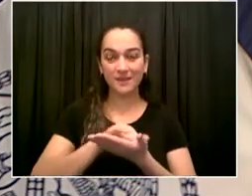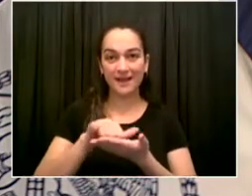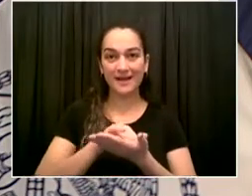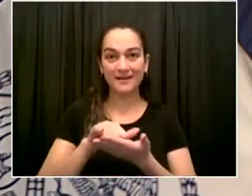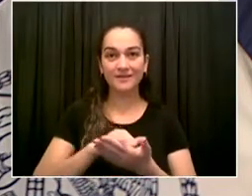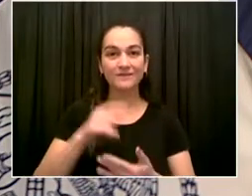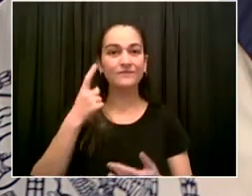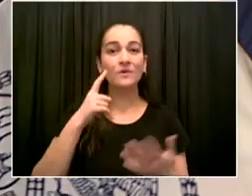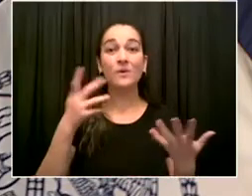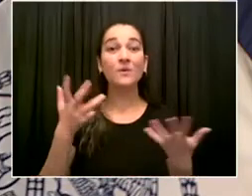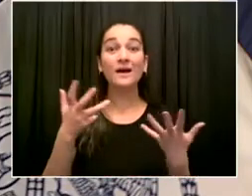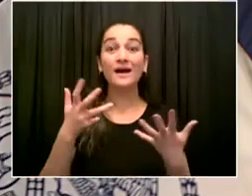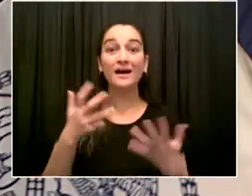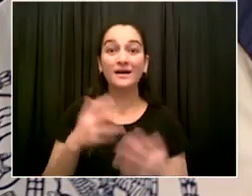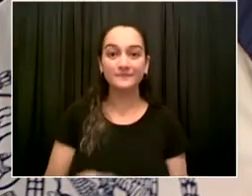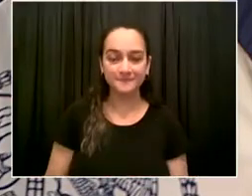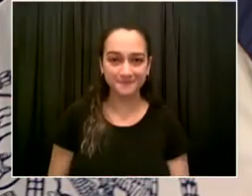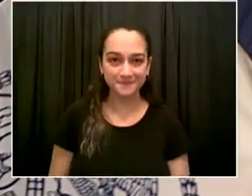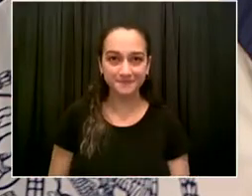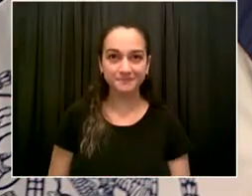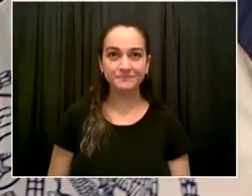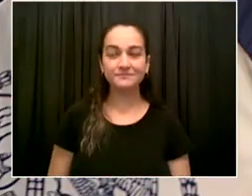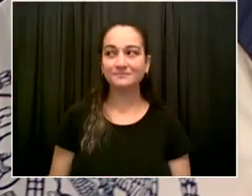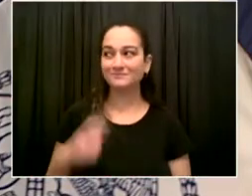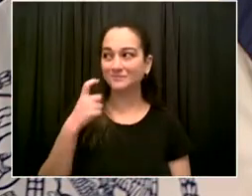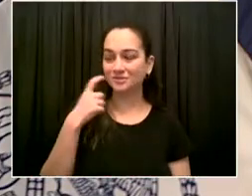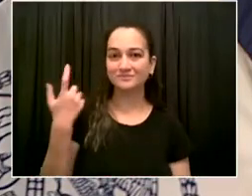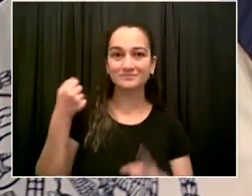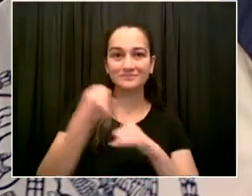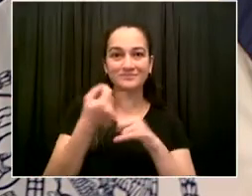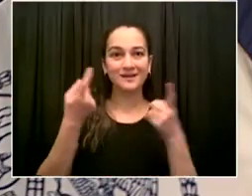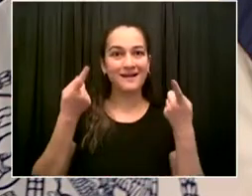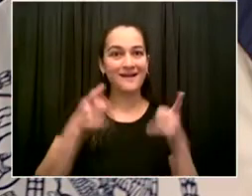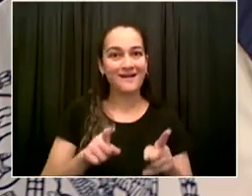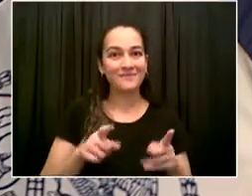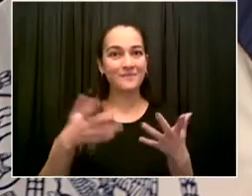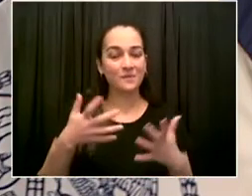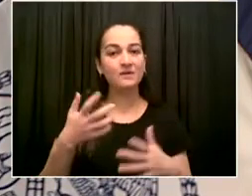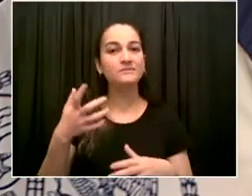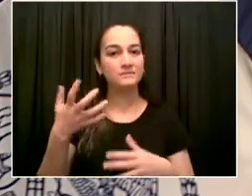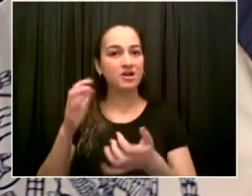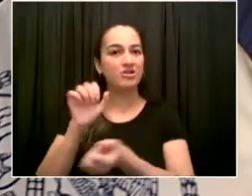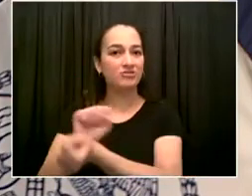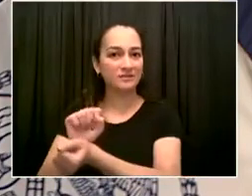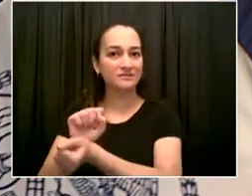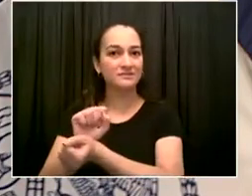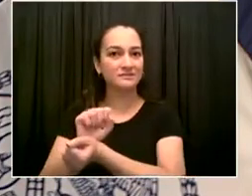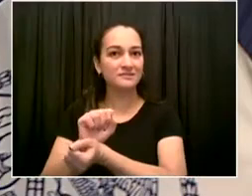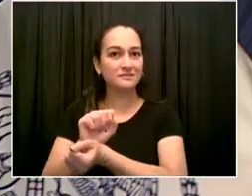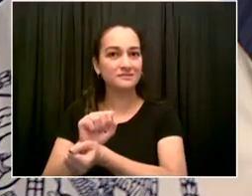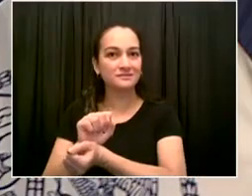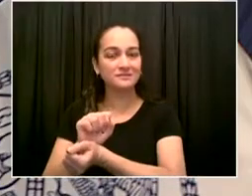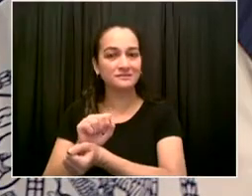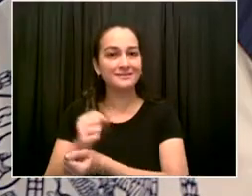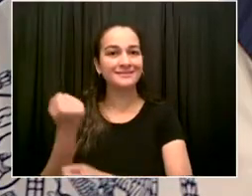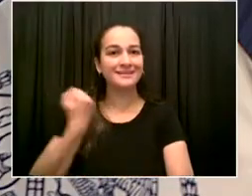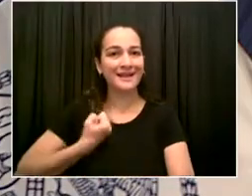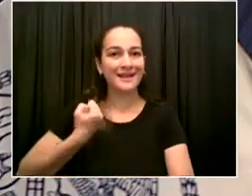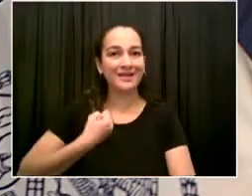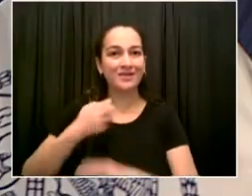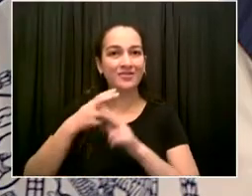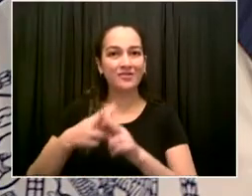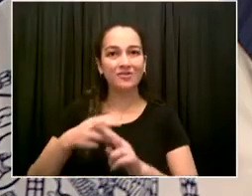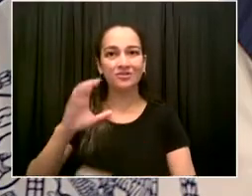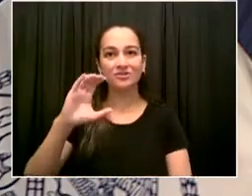in Manhattan North, the Chico Gang, which has been responsible for multiple shootings in East Harlem. Months and